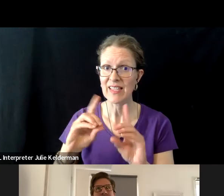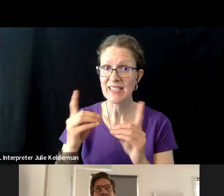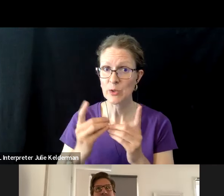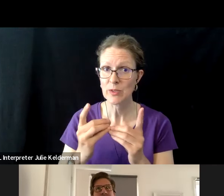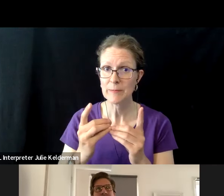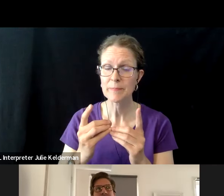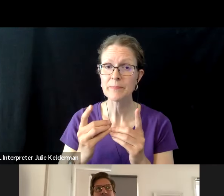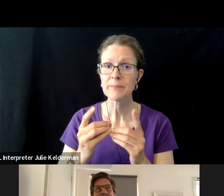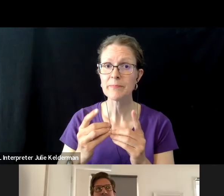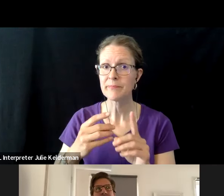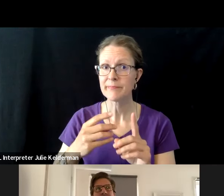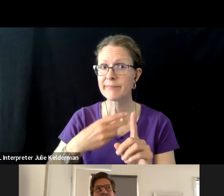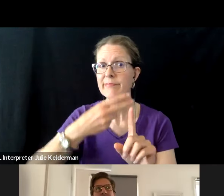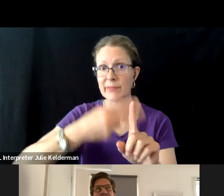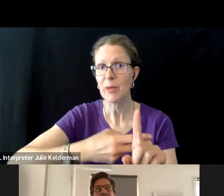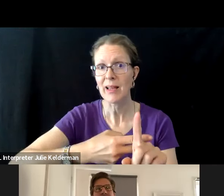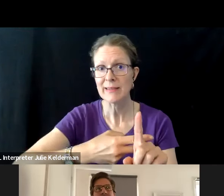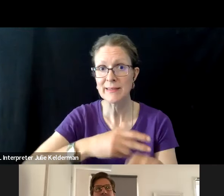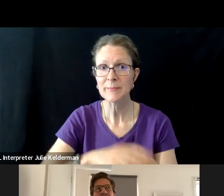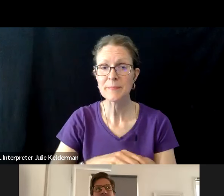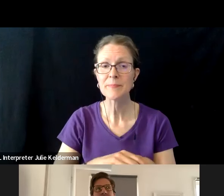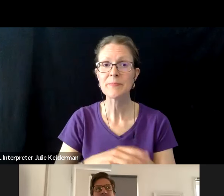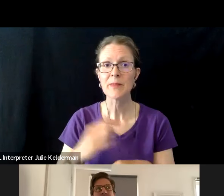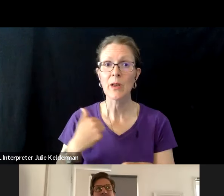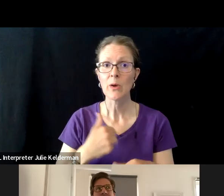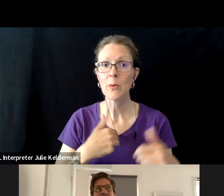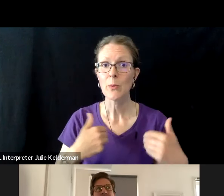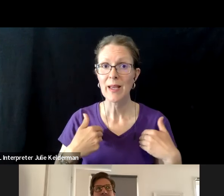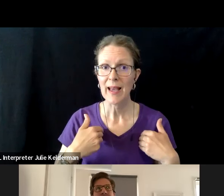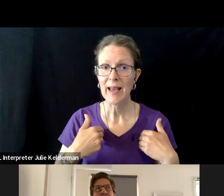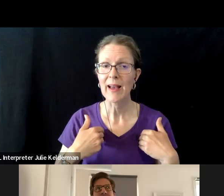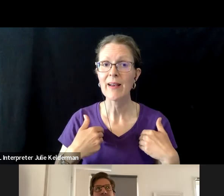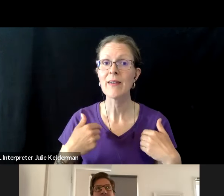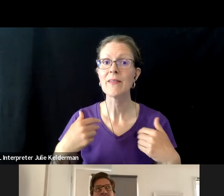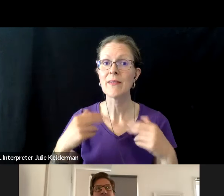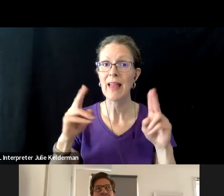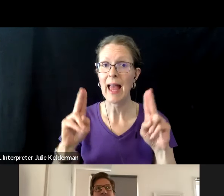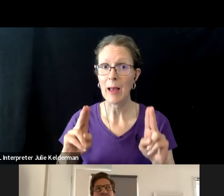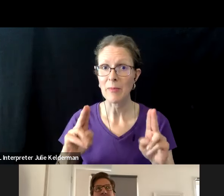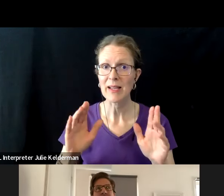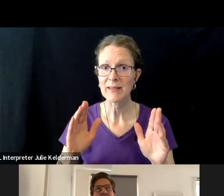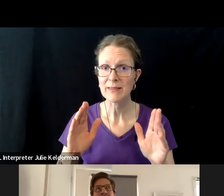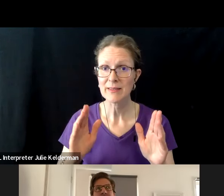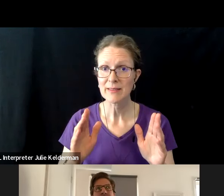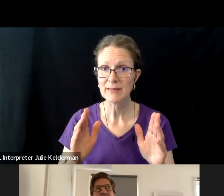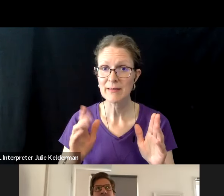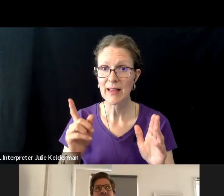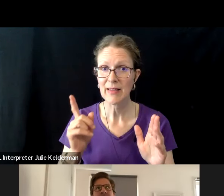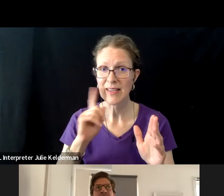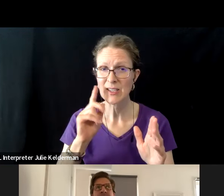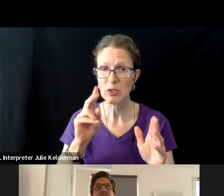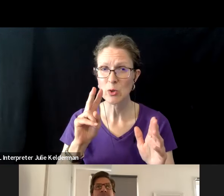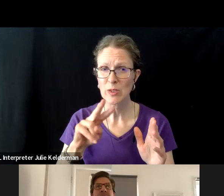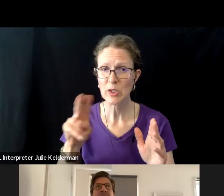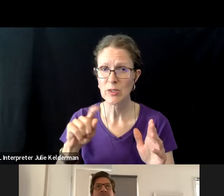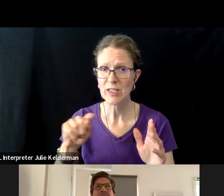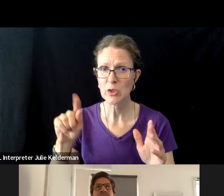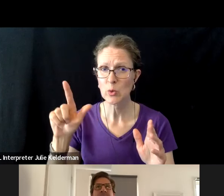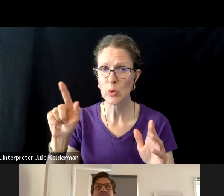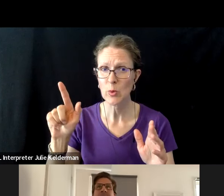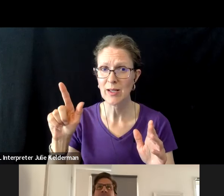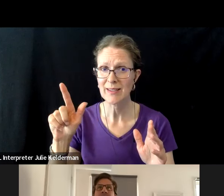the next few months, and we have the applicants behind Zoning Commission case, I think 22-21. I didn't